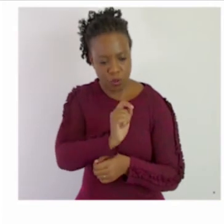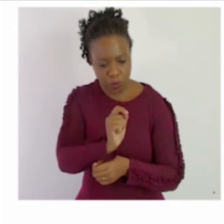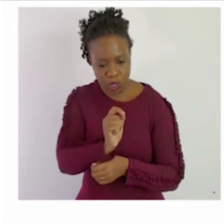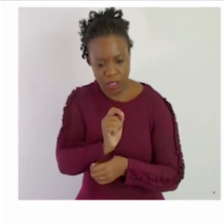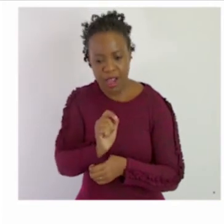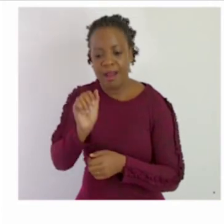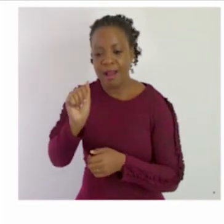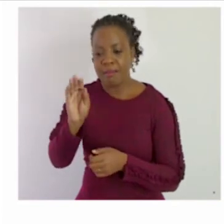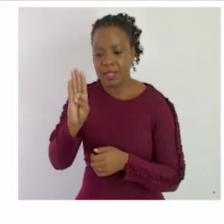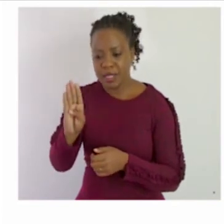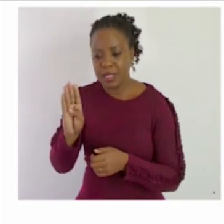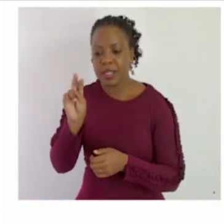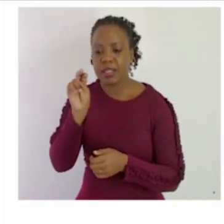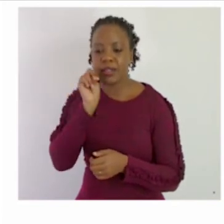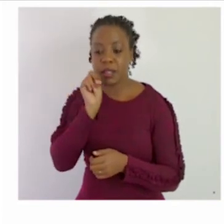given.